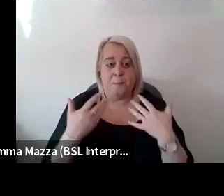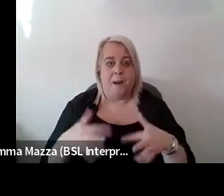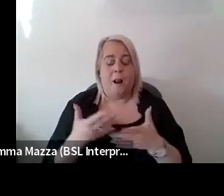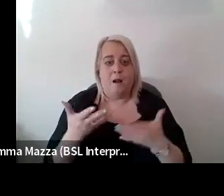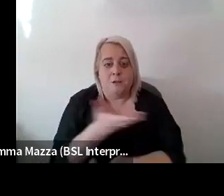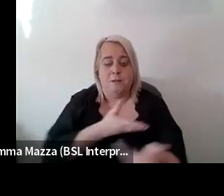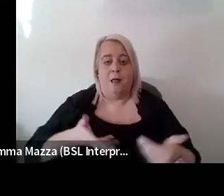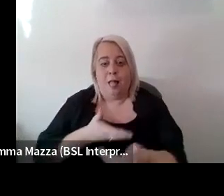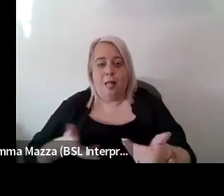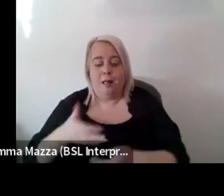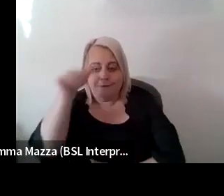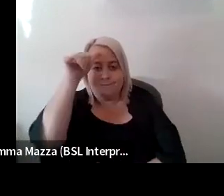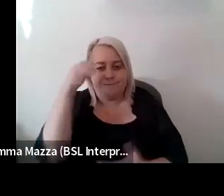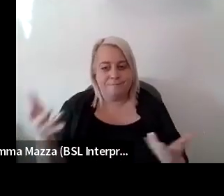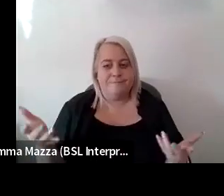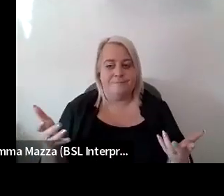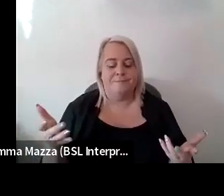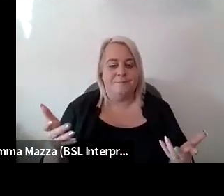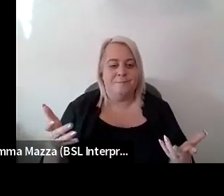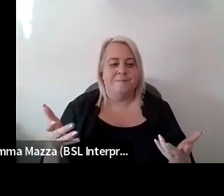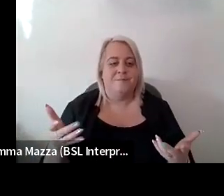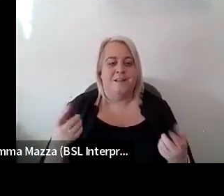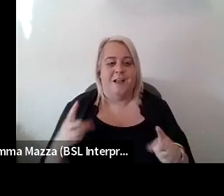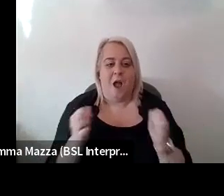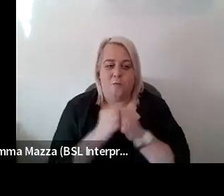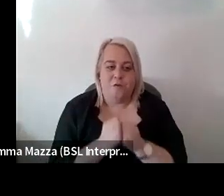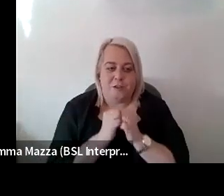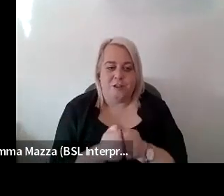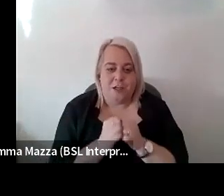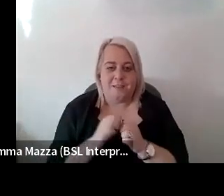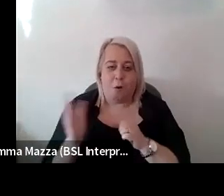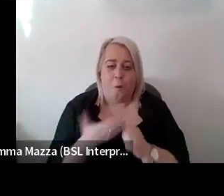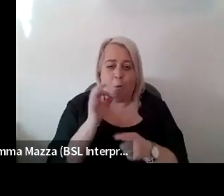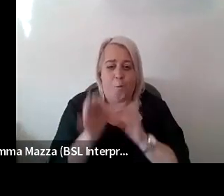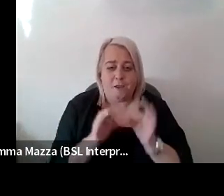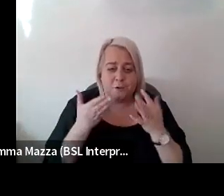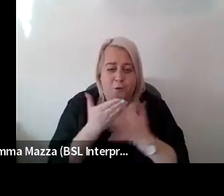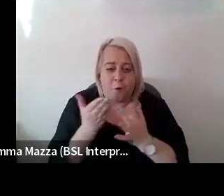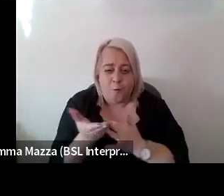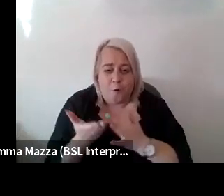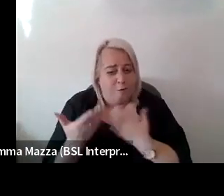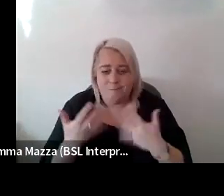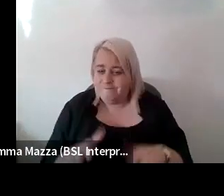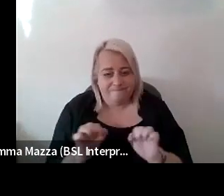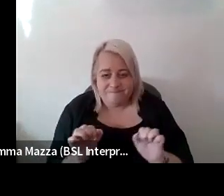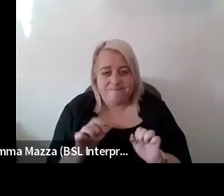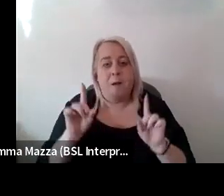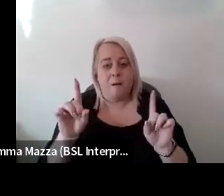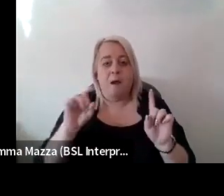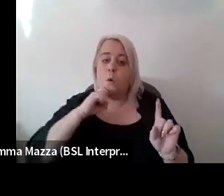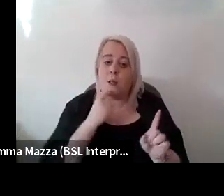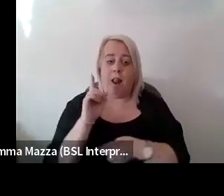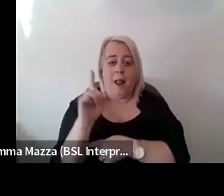chats going on in the chat. I appreciate we've not managed to get through all of your questions. So like I said at the start, we'll